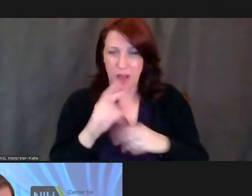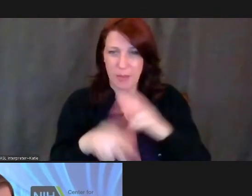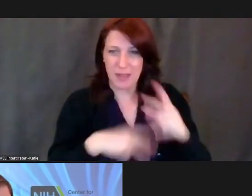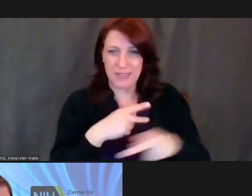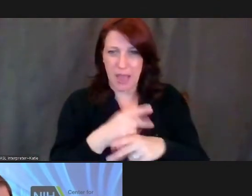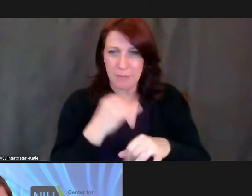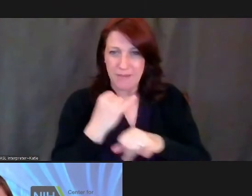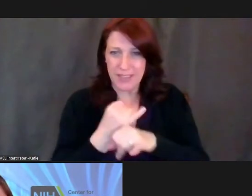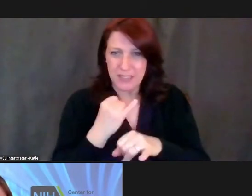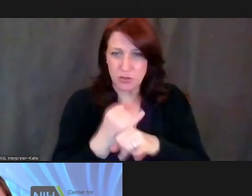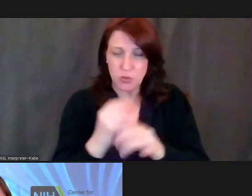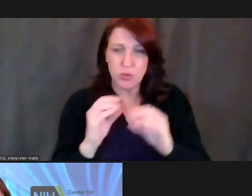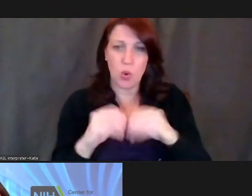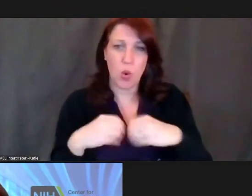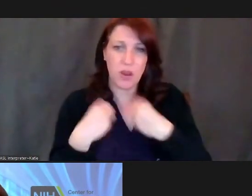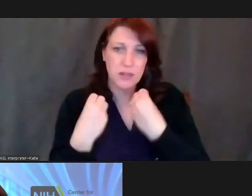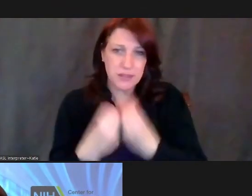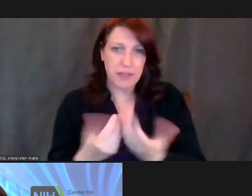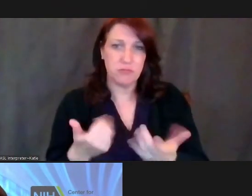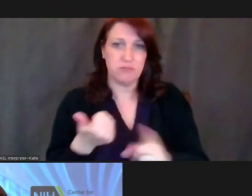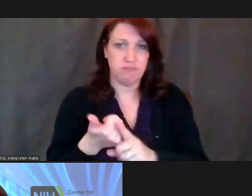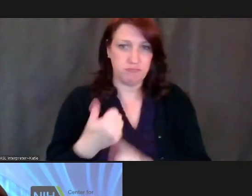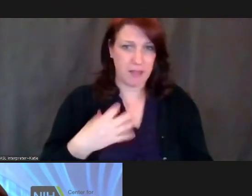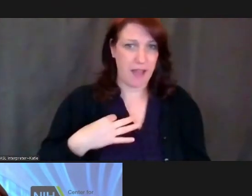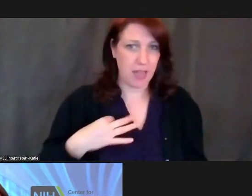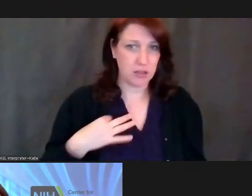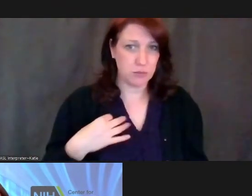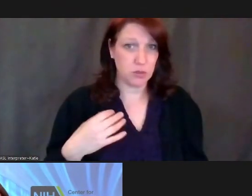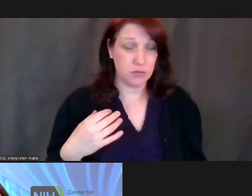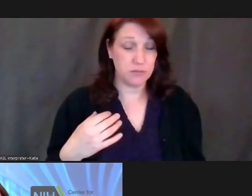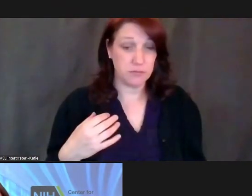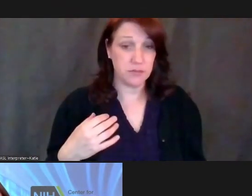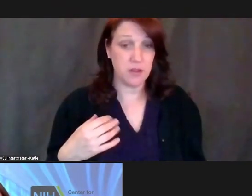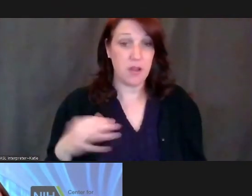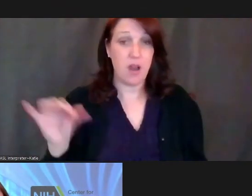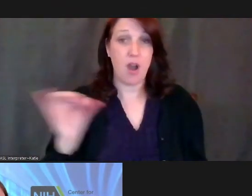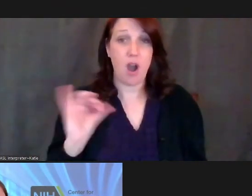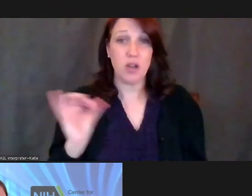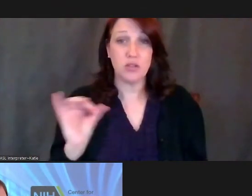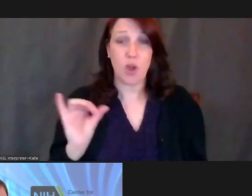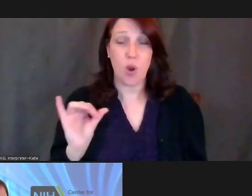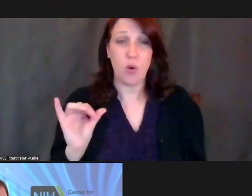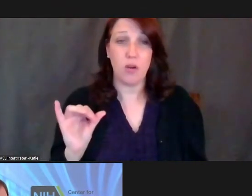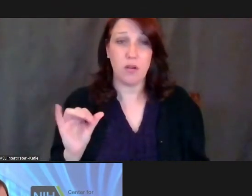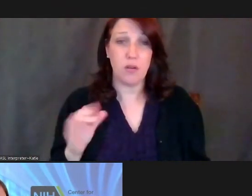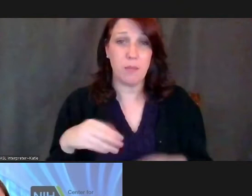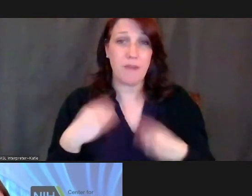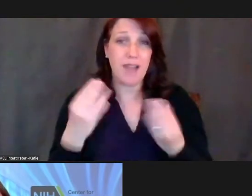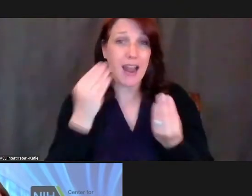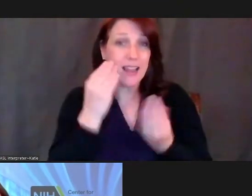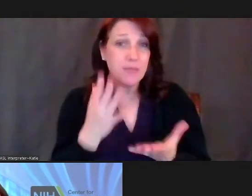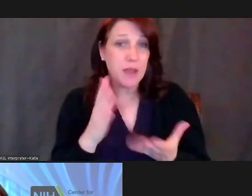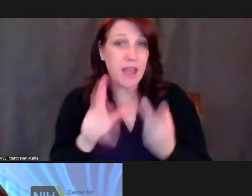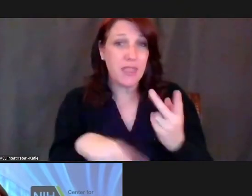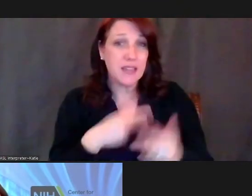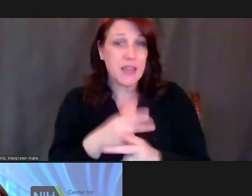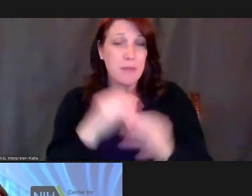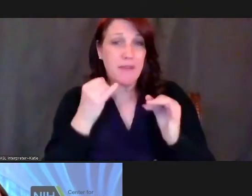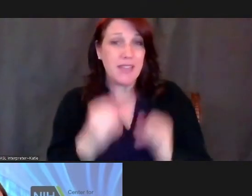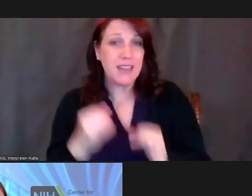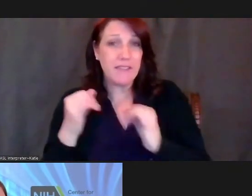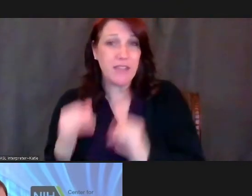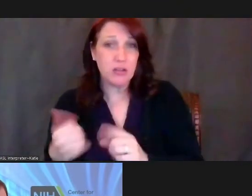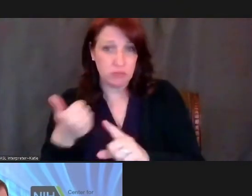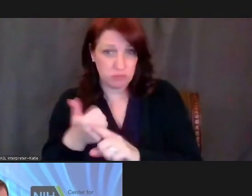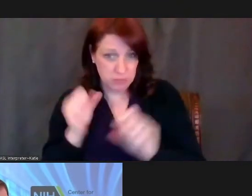and organizations that are going to be eligible to apply, and also provides information on the types of individuals that are eligible